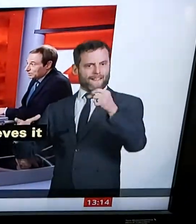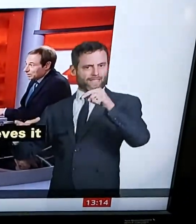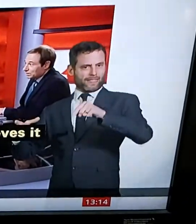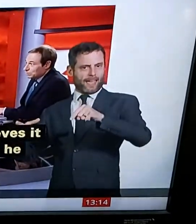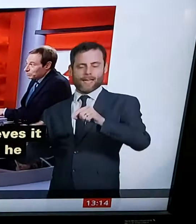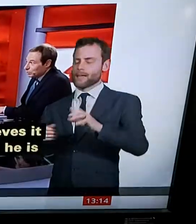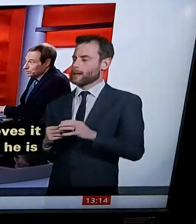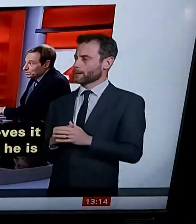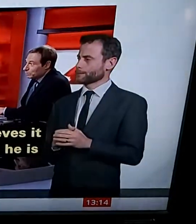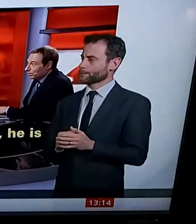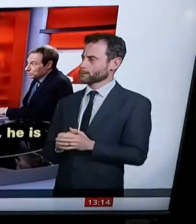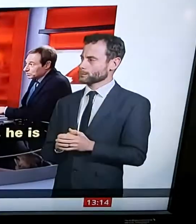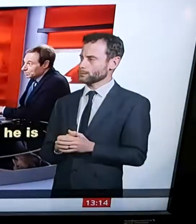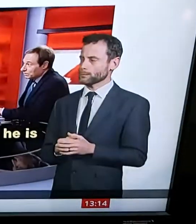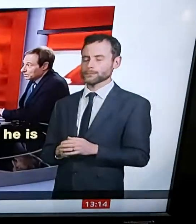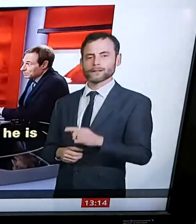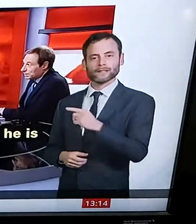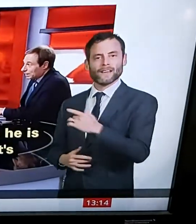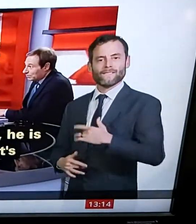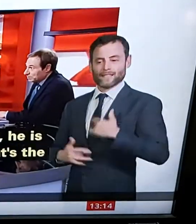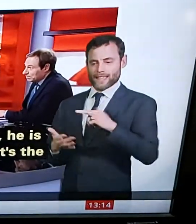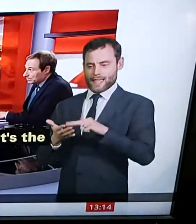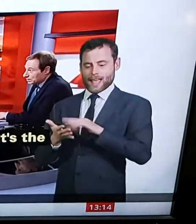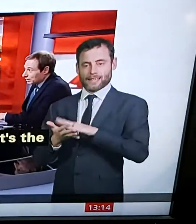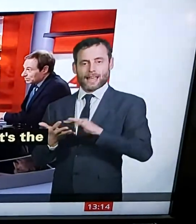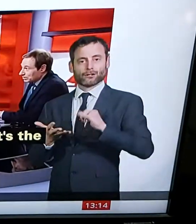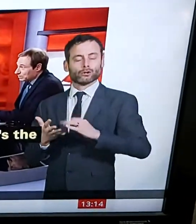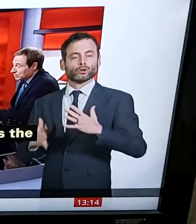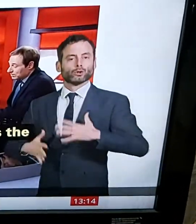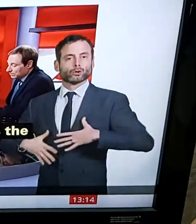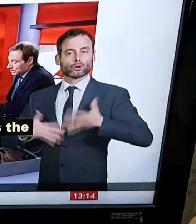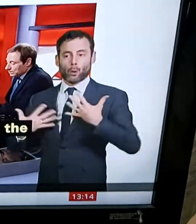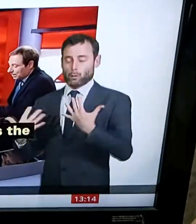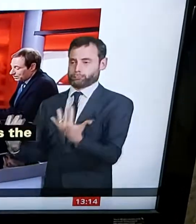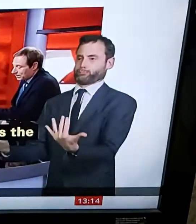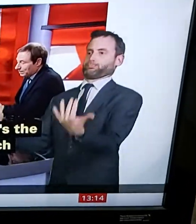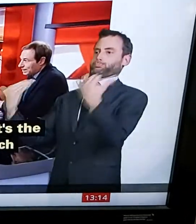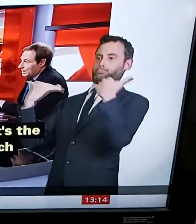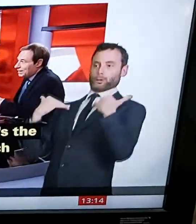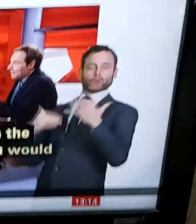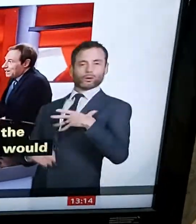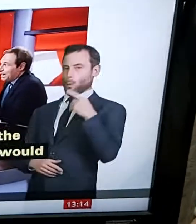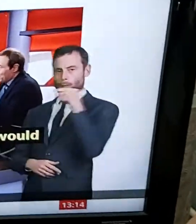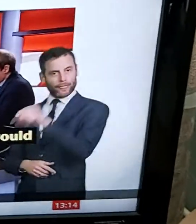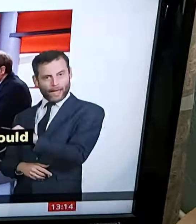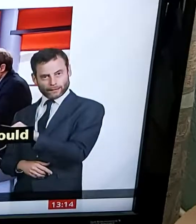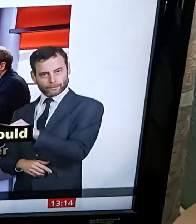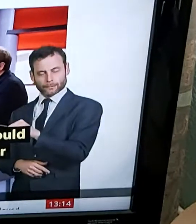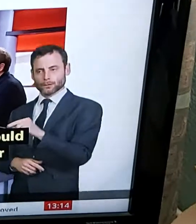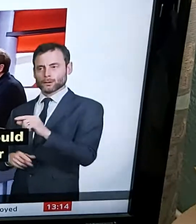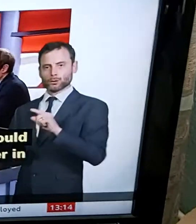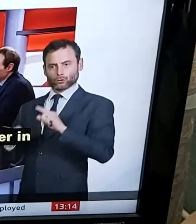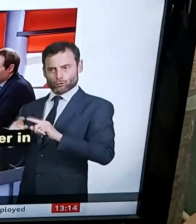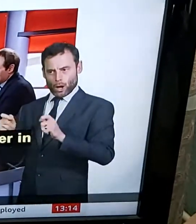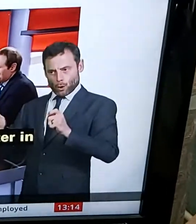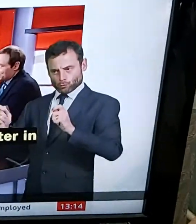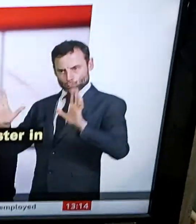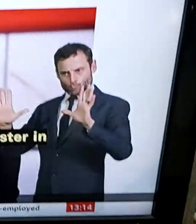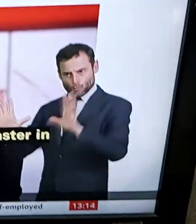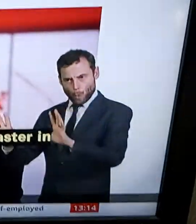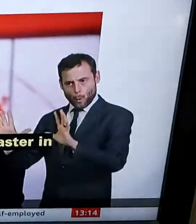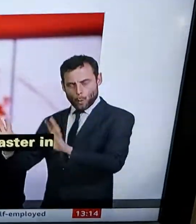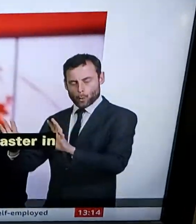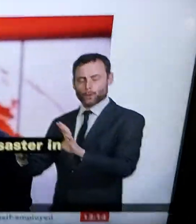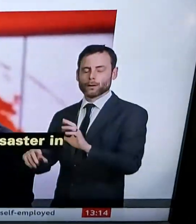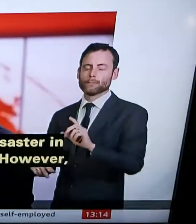the NHS will be swamped, which would obviously be an absolute disaster in the midst of this epidemic. However, others are saying